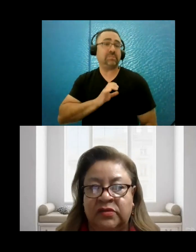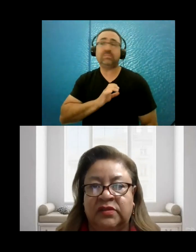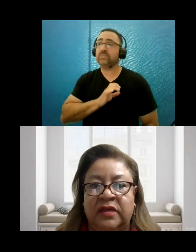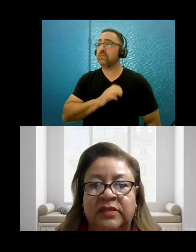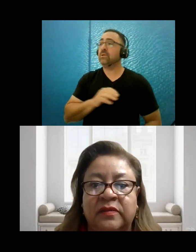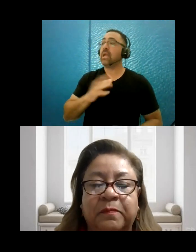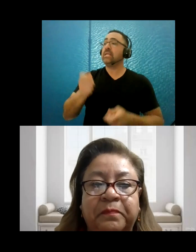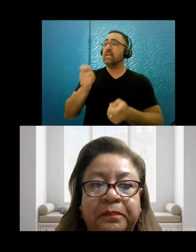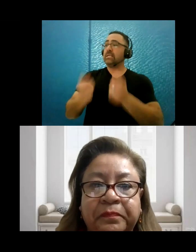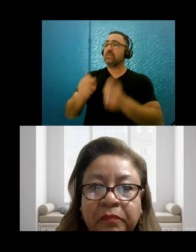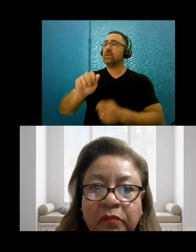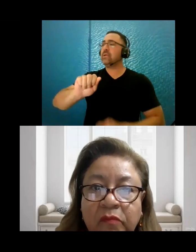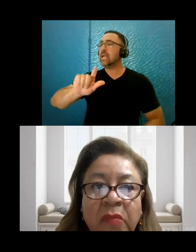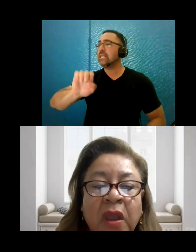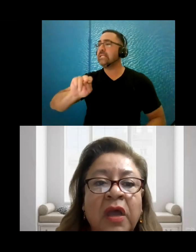of alien status.